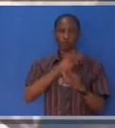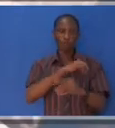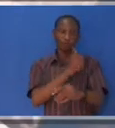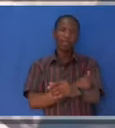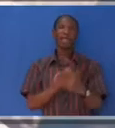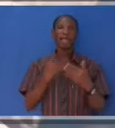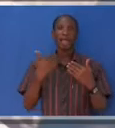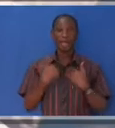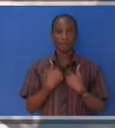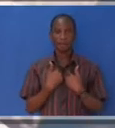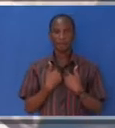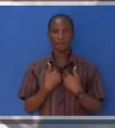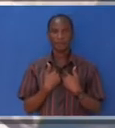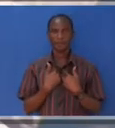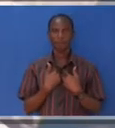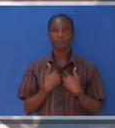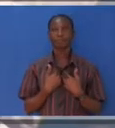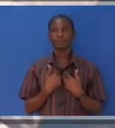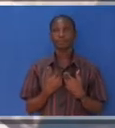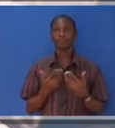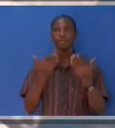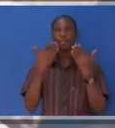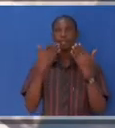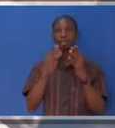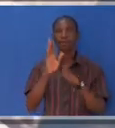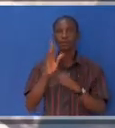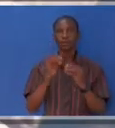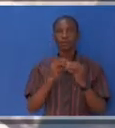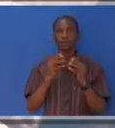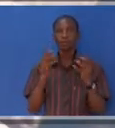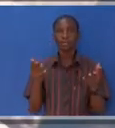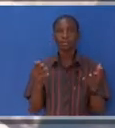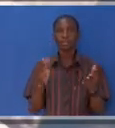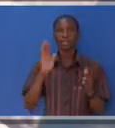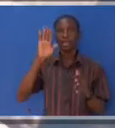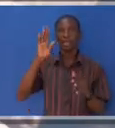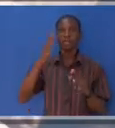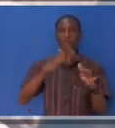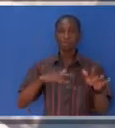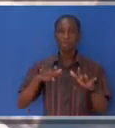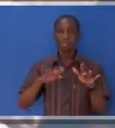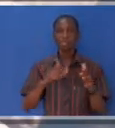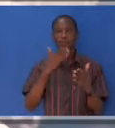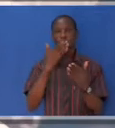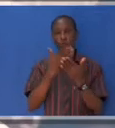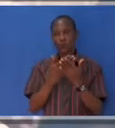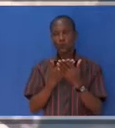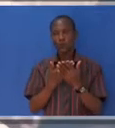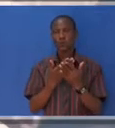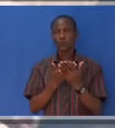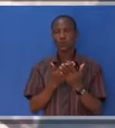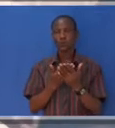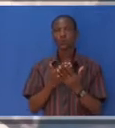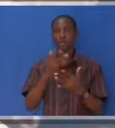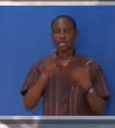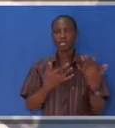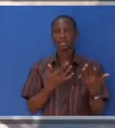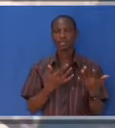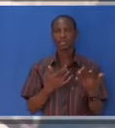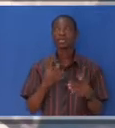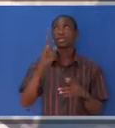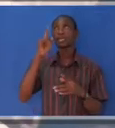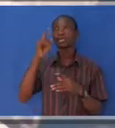amba. We thank God beloved for his mercies and goodness. He has sustained